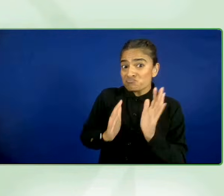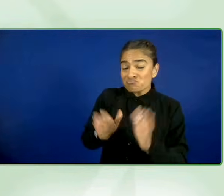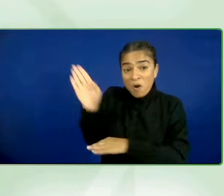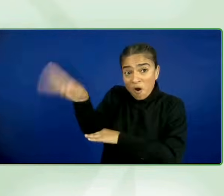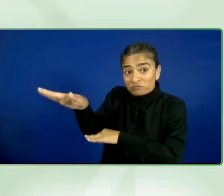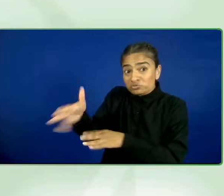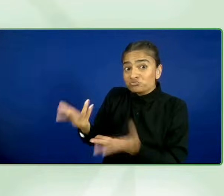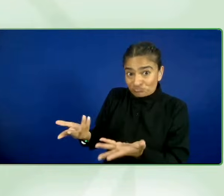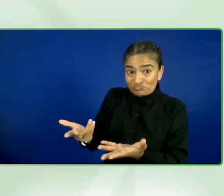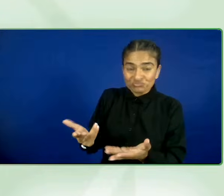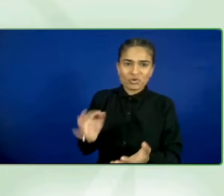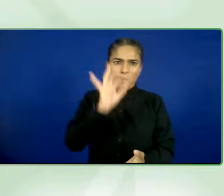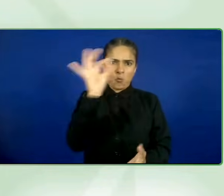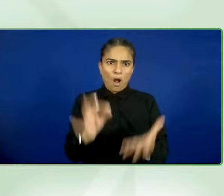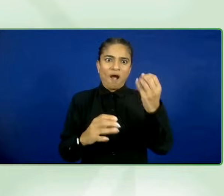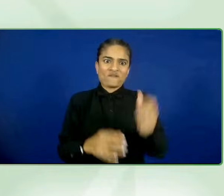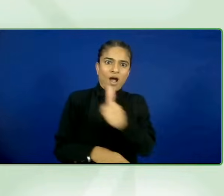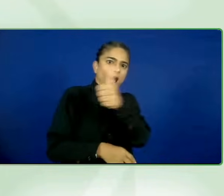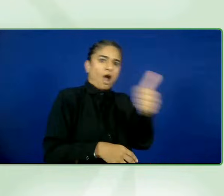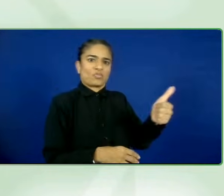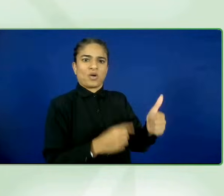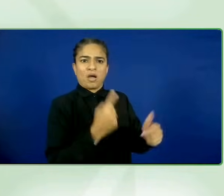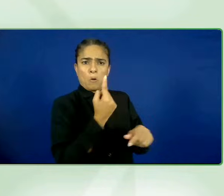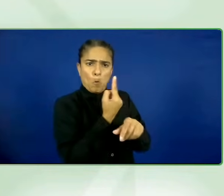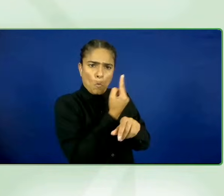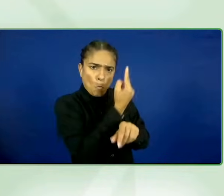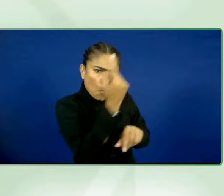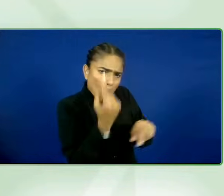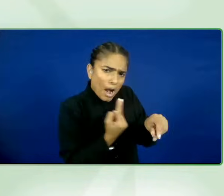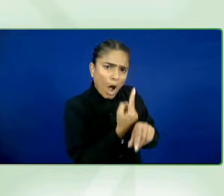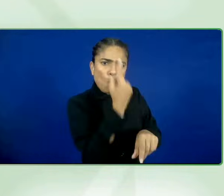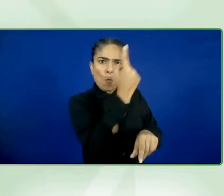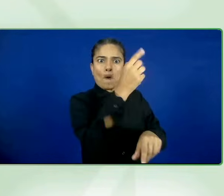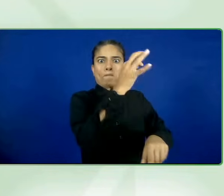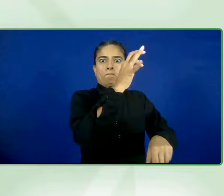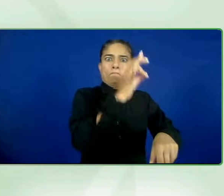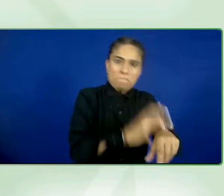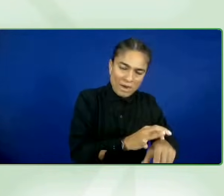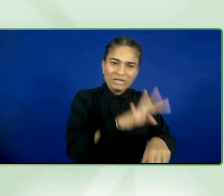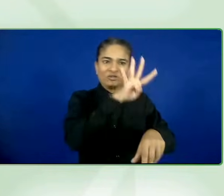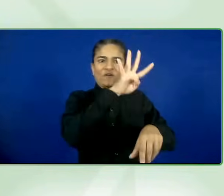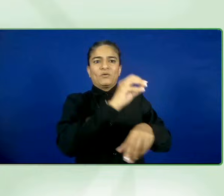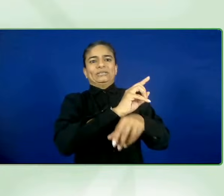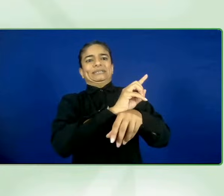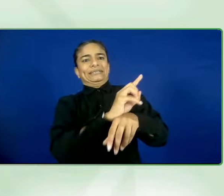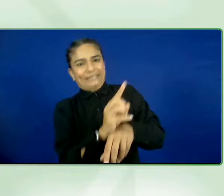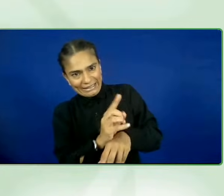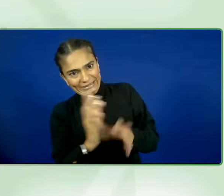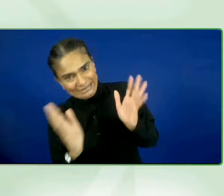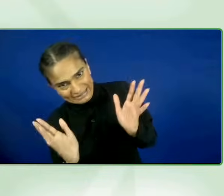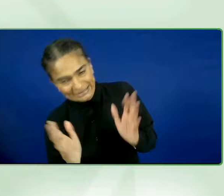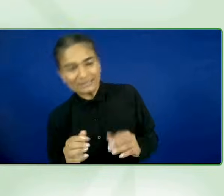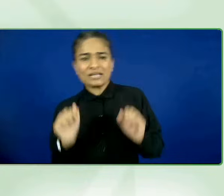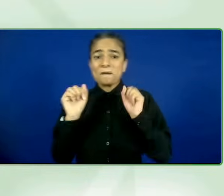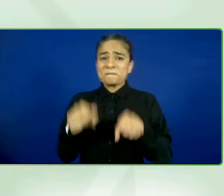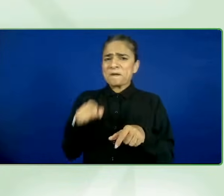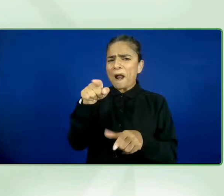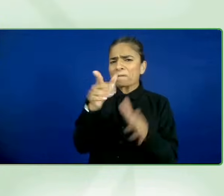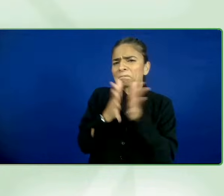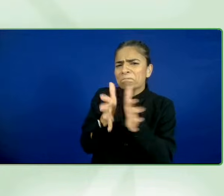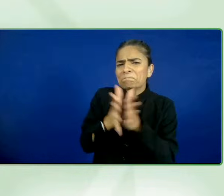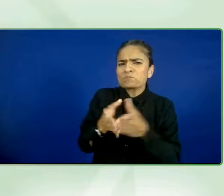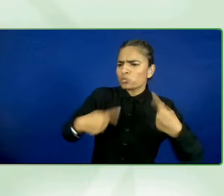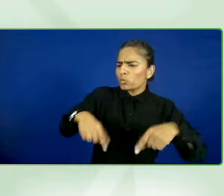1 minute and 40 seconds, could you, you've mentioned in our conversation that in March this